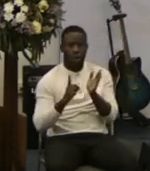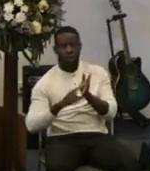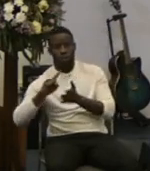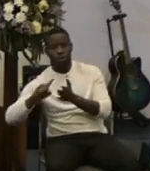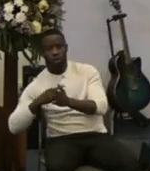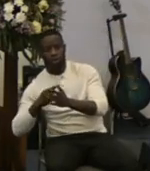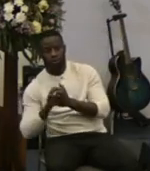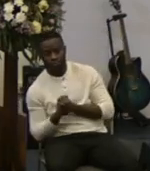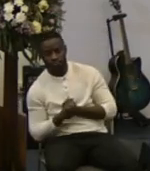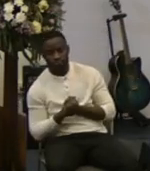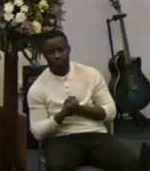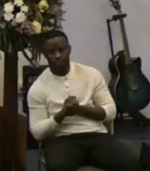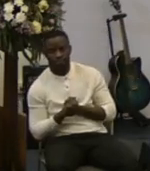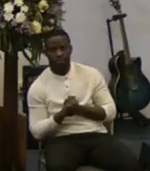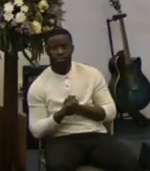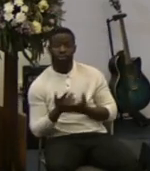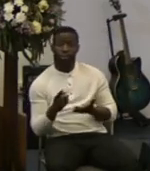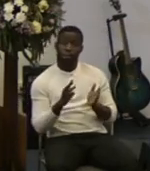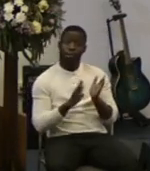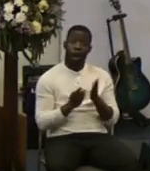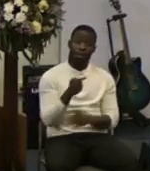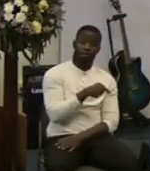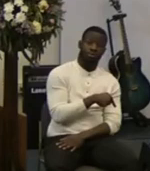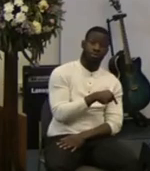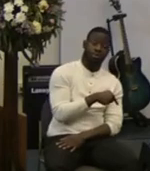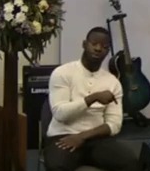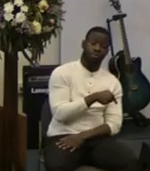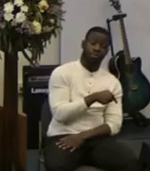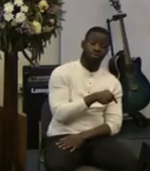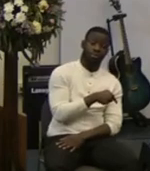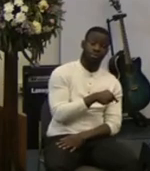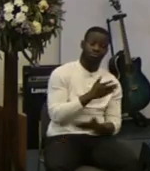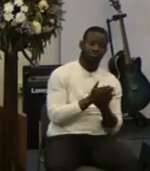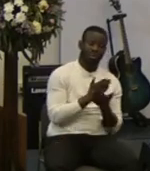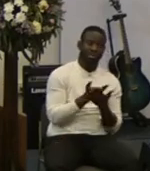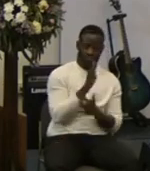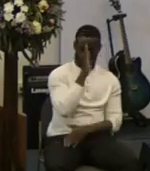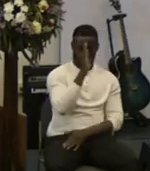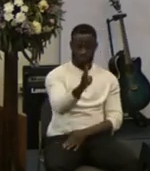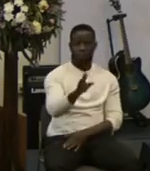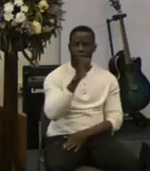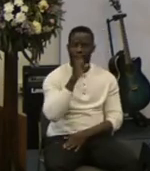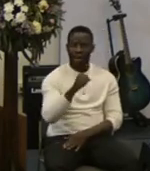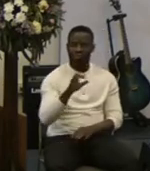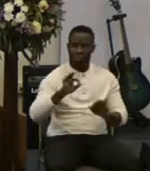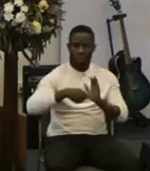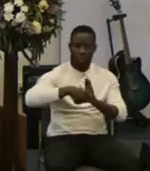been written. And because Mark was a very crude,